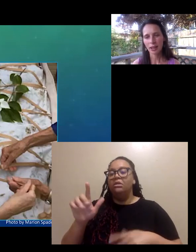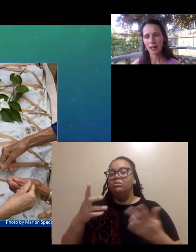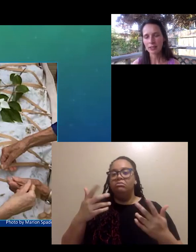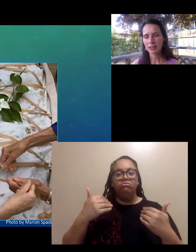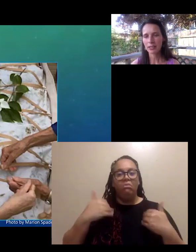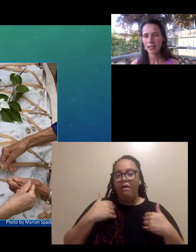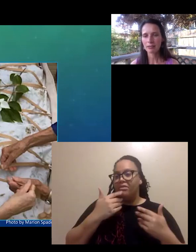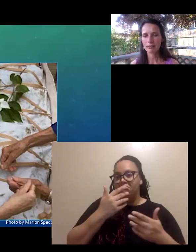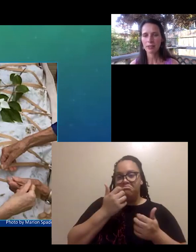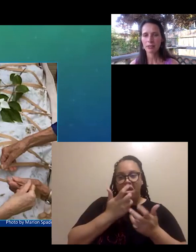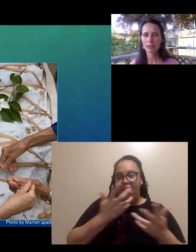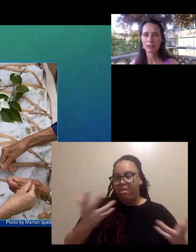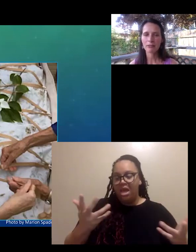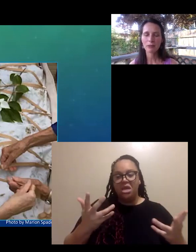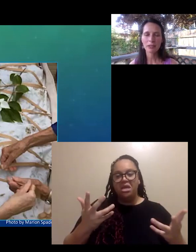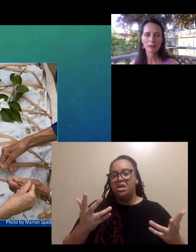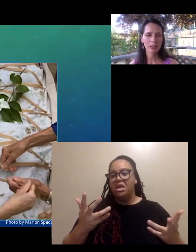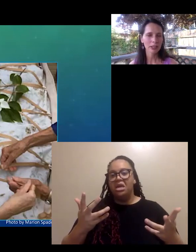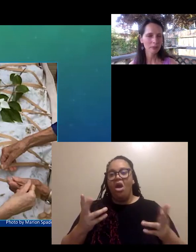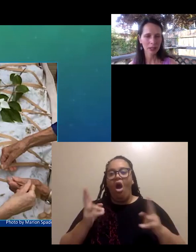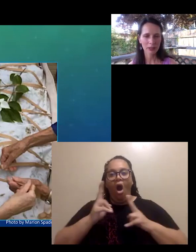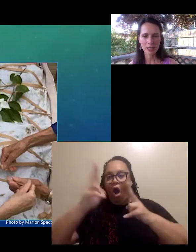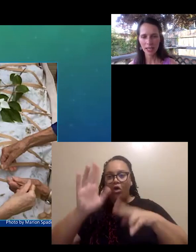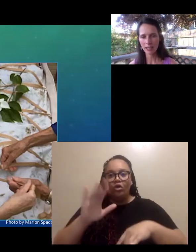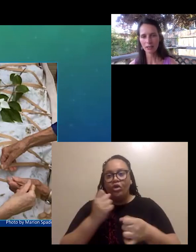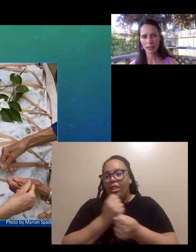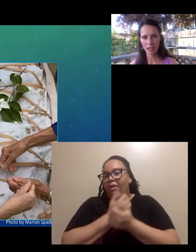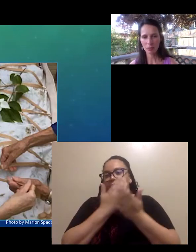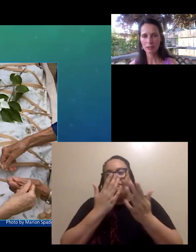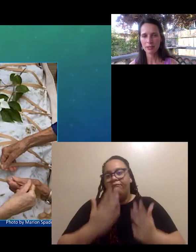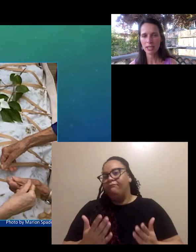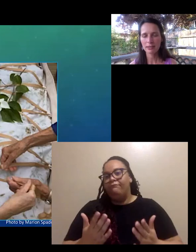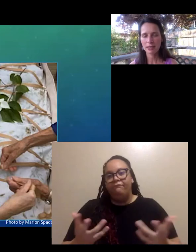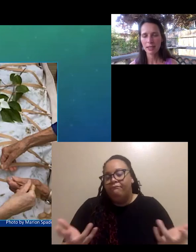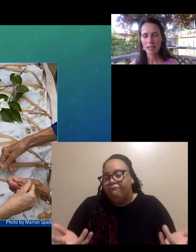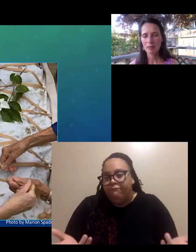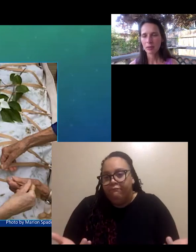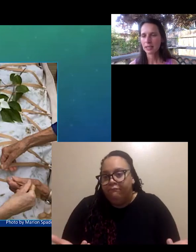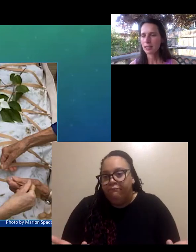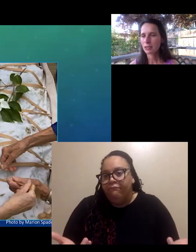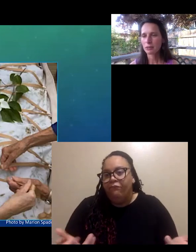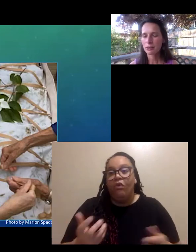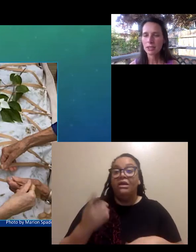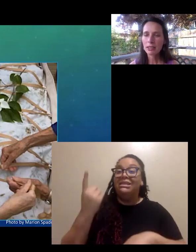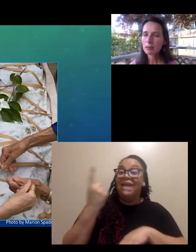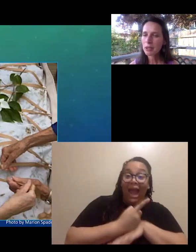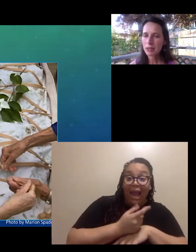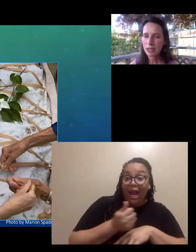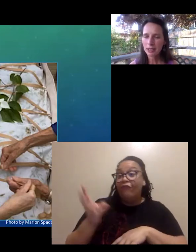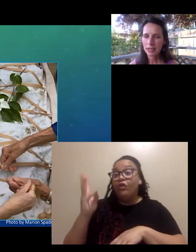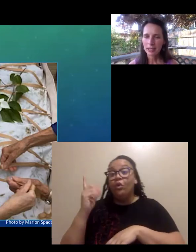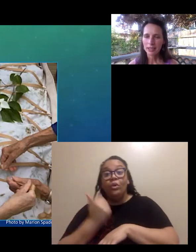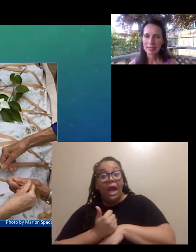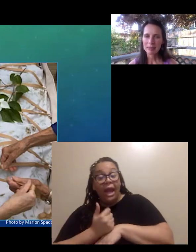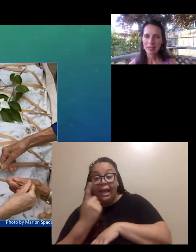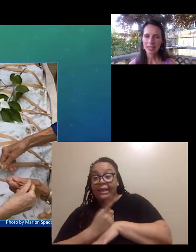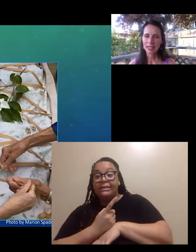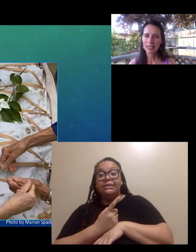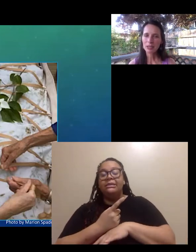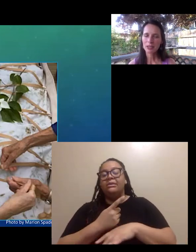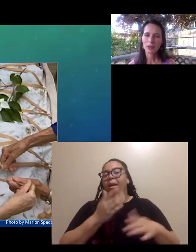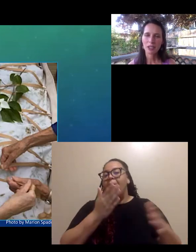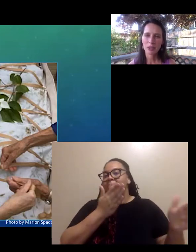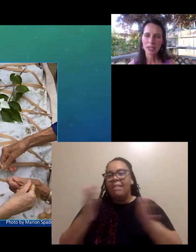laying in honor of, of your loved one for, you a day or a couple of days planning your own ceremony. Um,